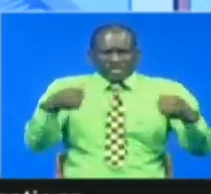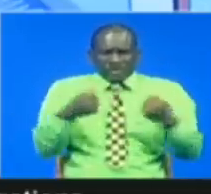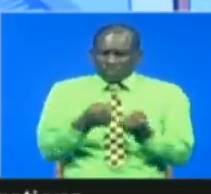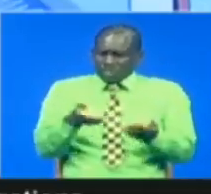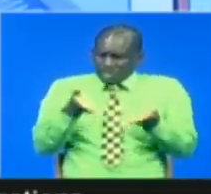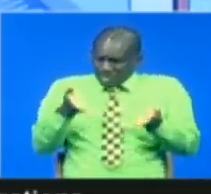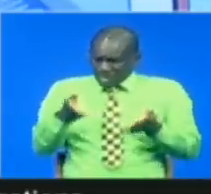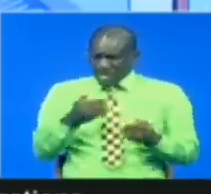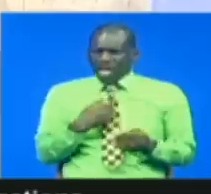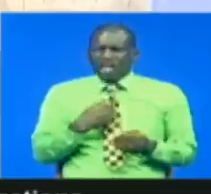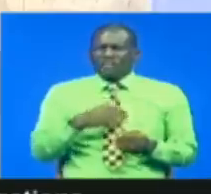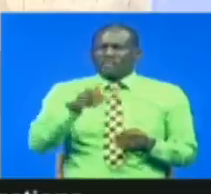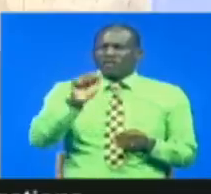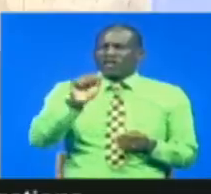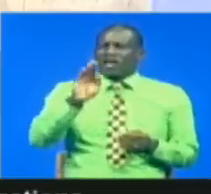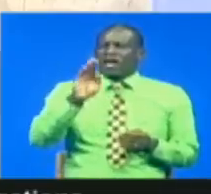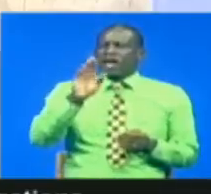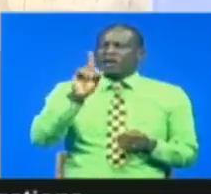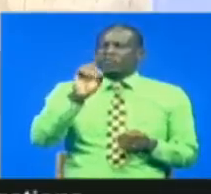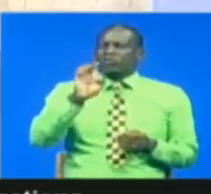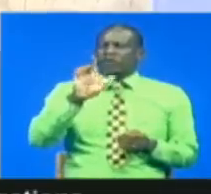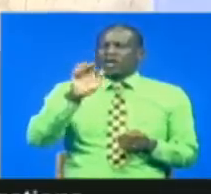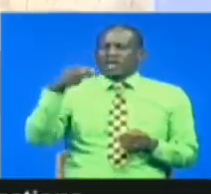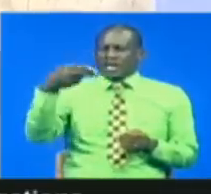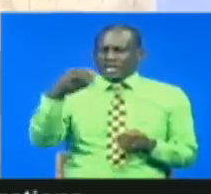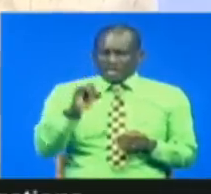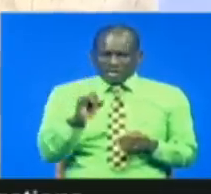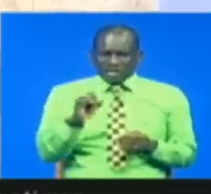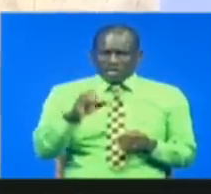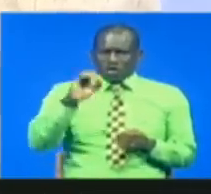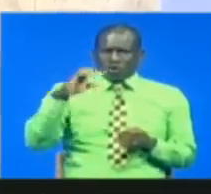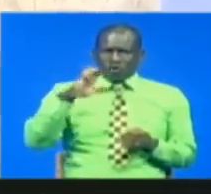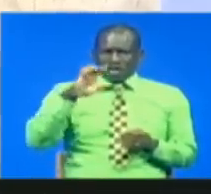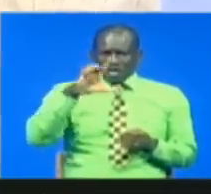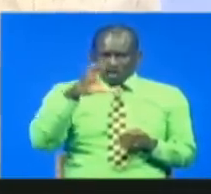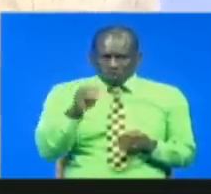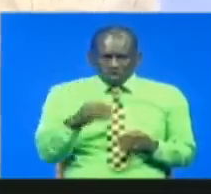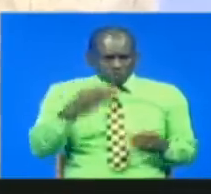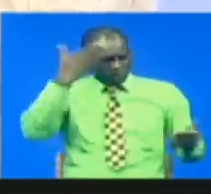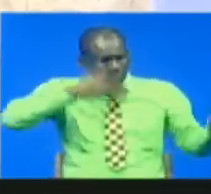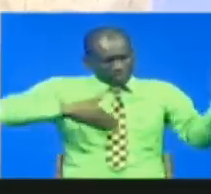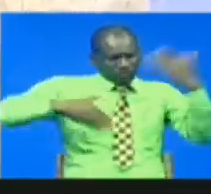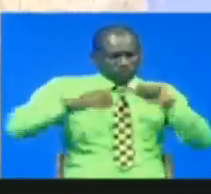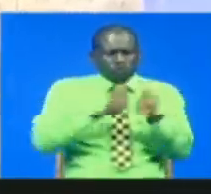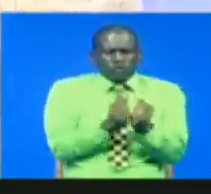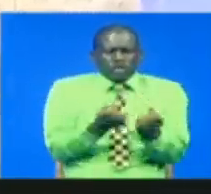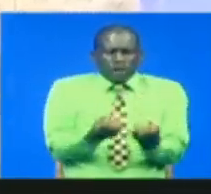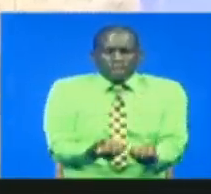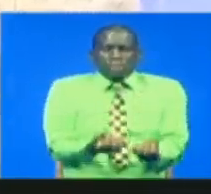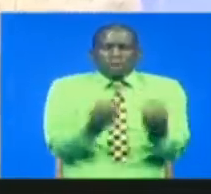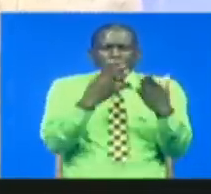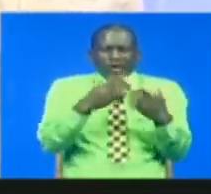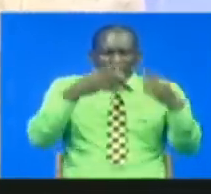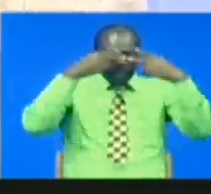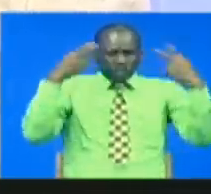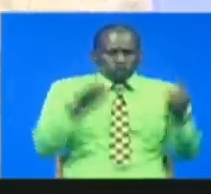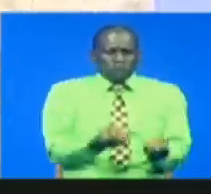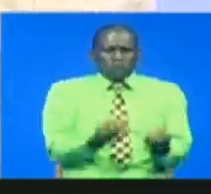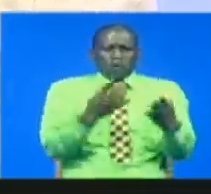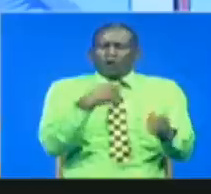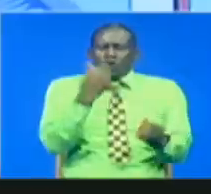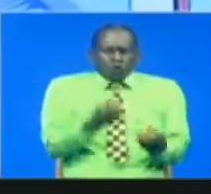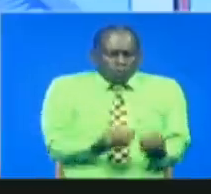studio Abdoulaye Ogelo. Now, he came face to face with a suicide bomber just moments before he detonated